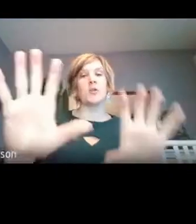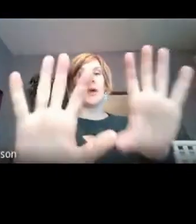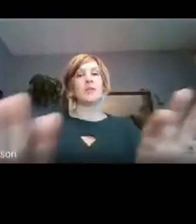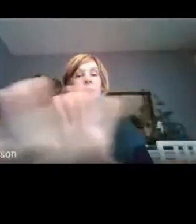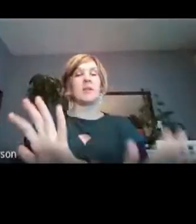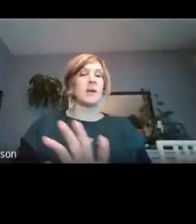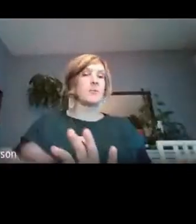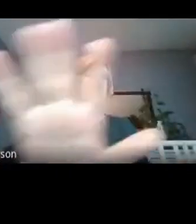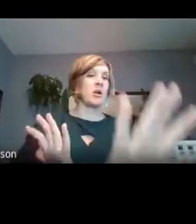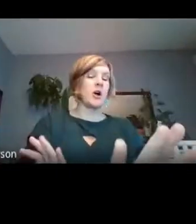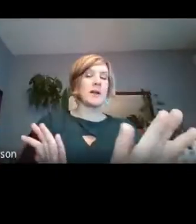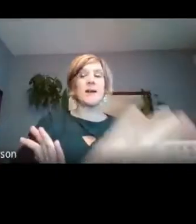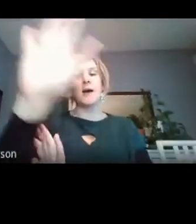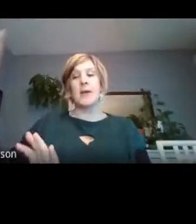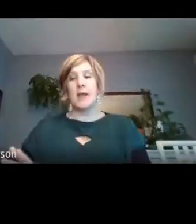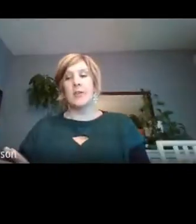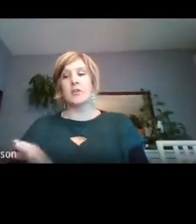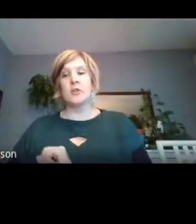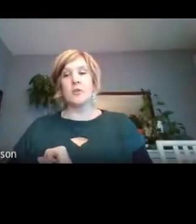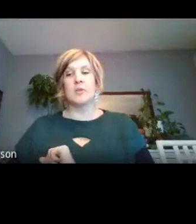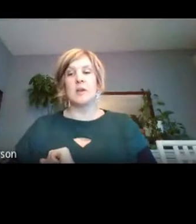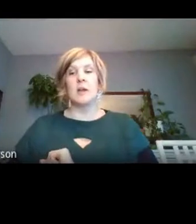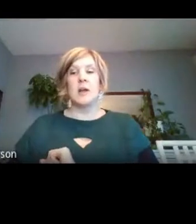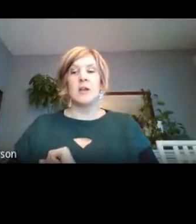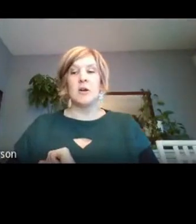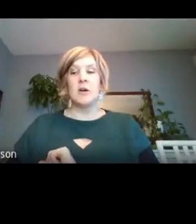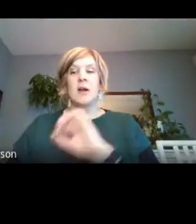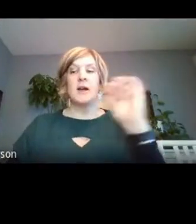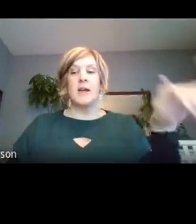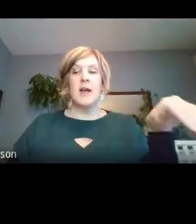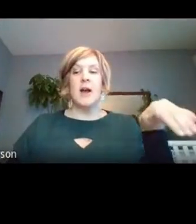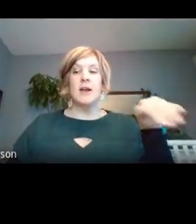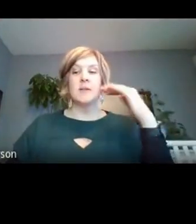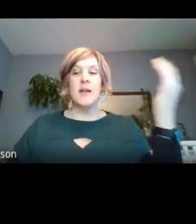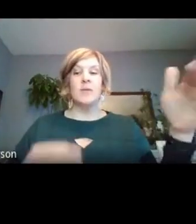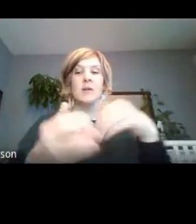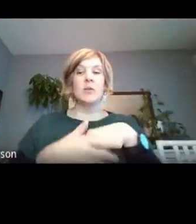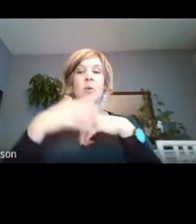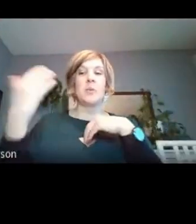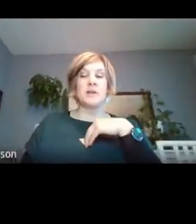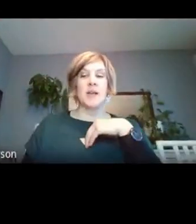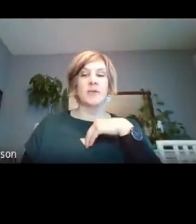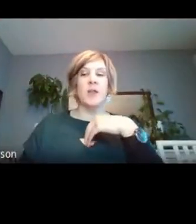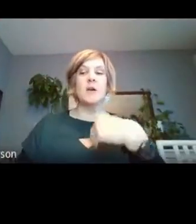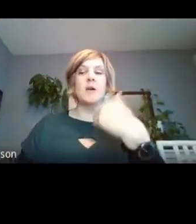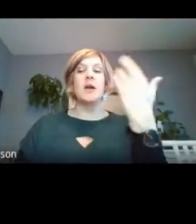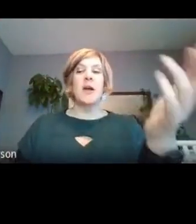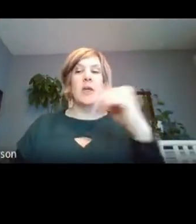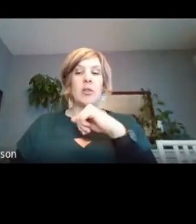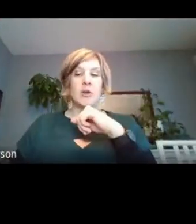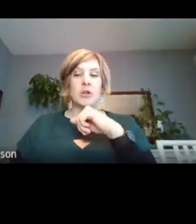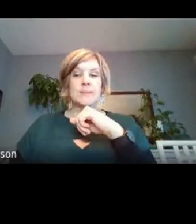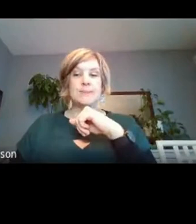i could also have something that i'm sharing on my tab and the students would see it here again i can save this so it will be saved for later